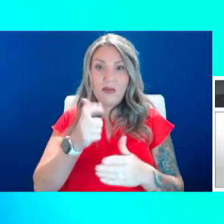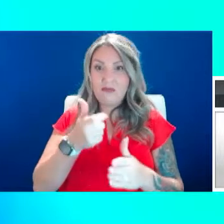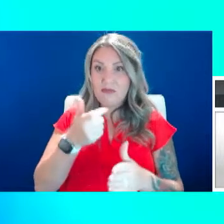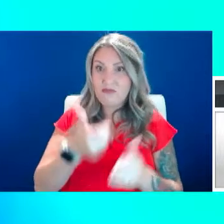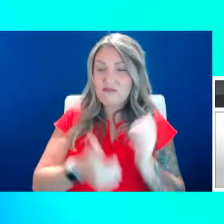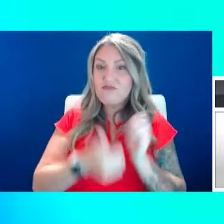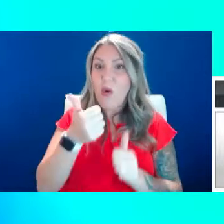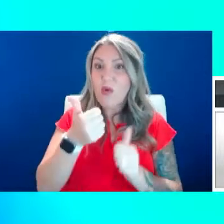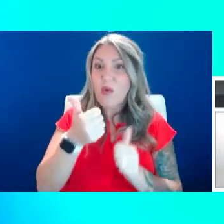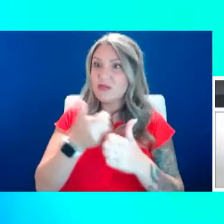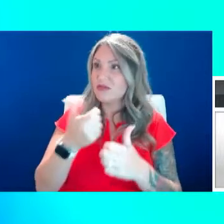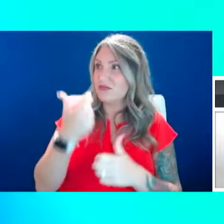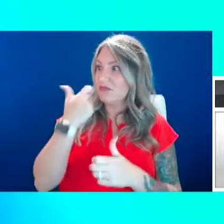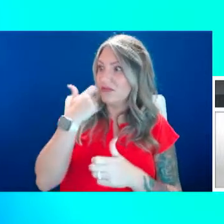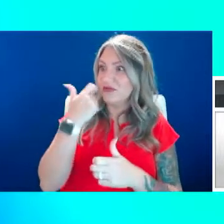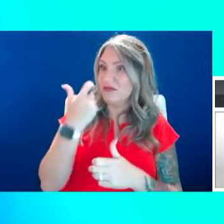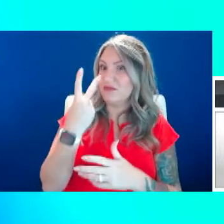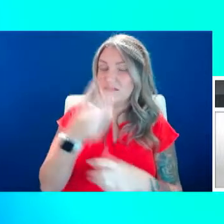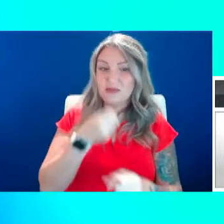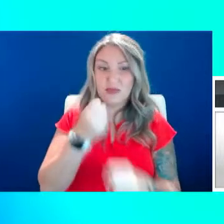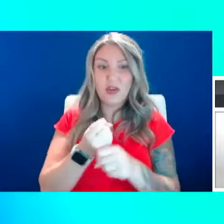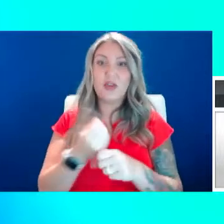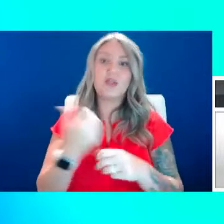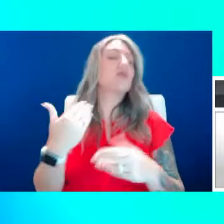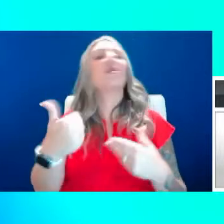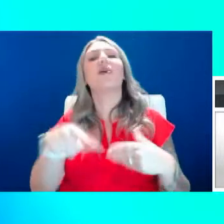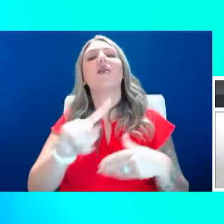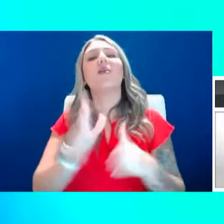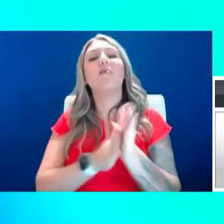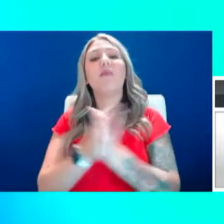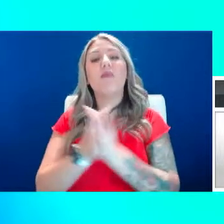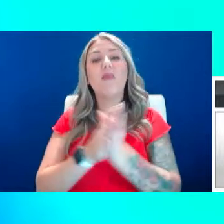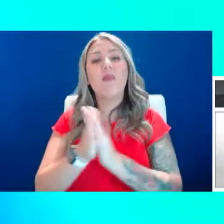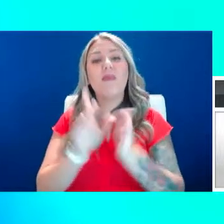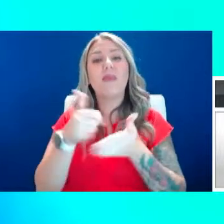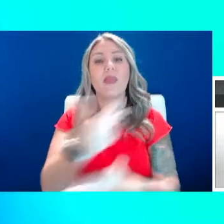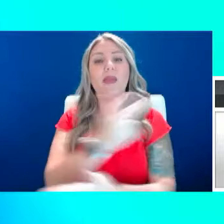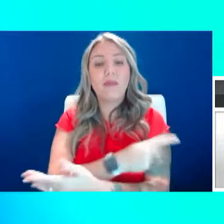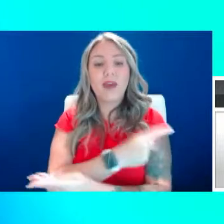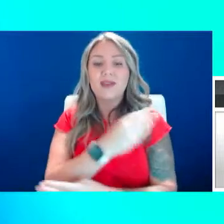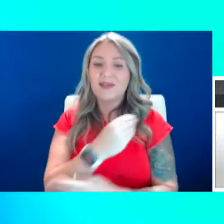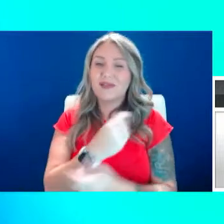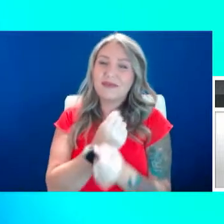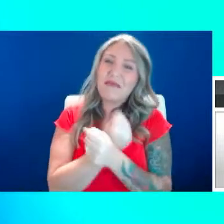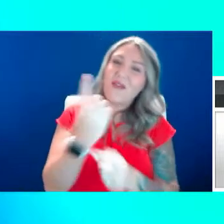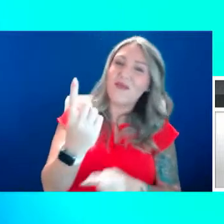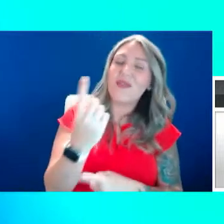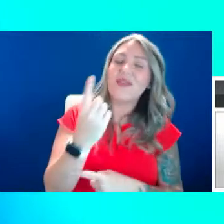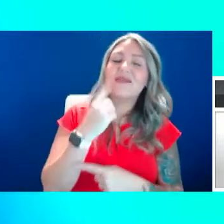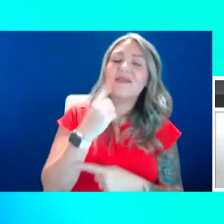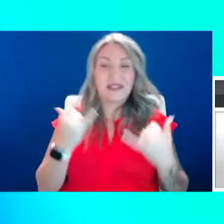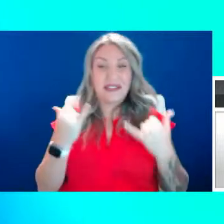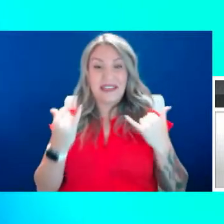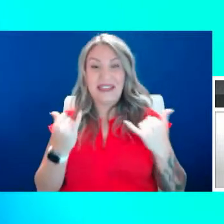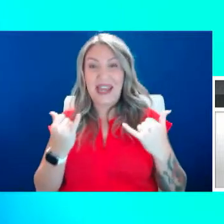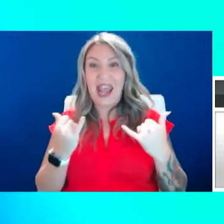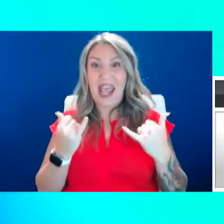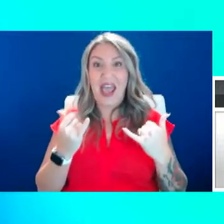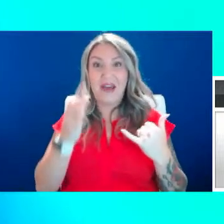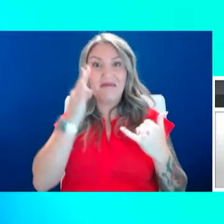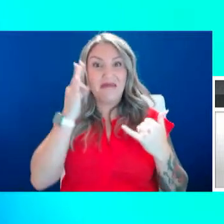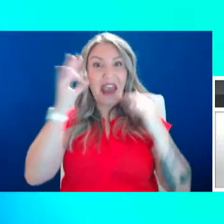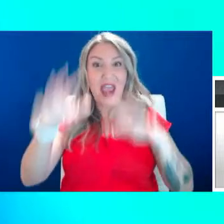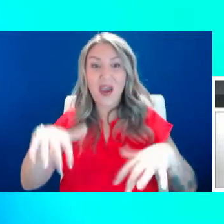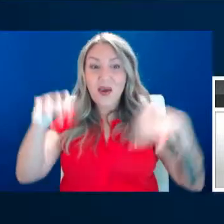to help find answers to cancer and to help patients and to help their loved ones. So the fact that now we're standing out at Arrowhead once again